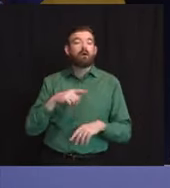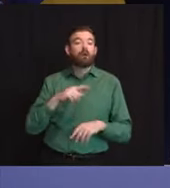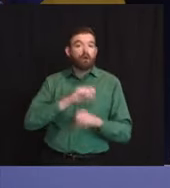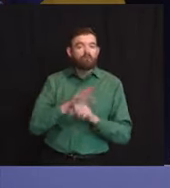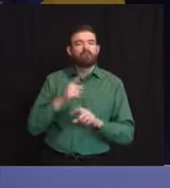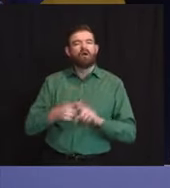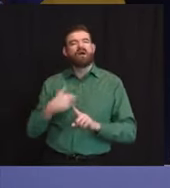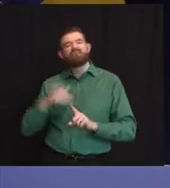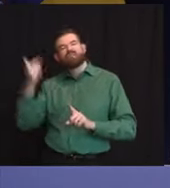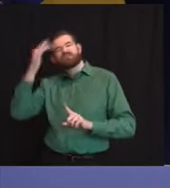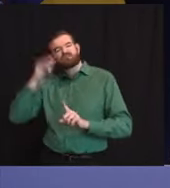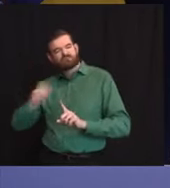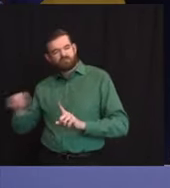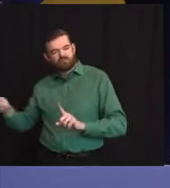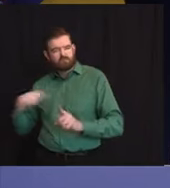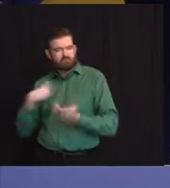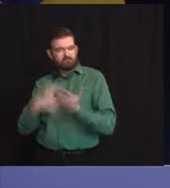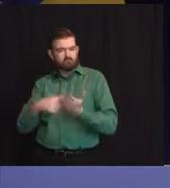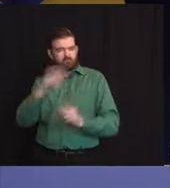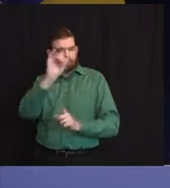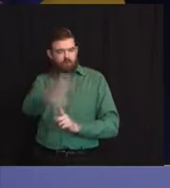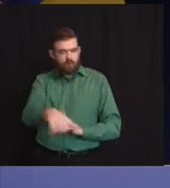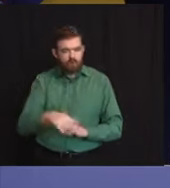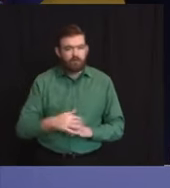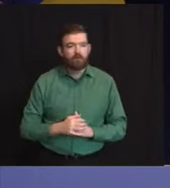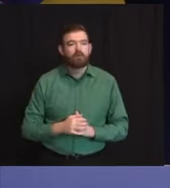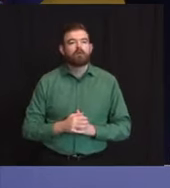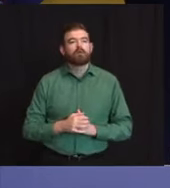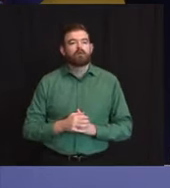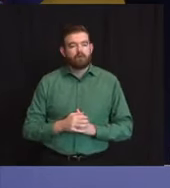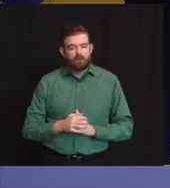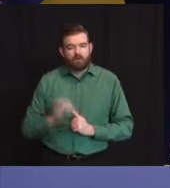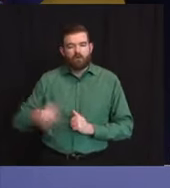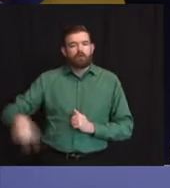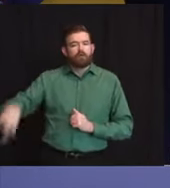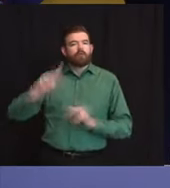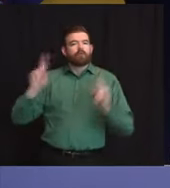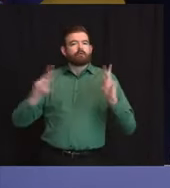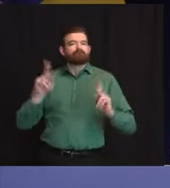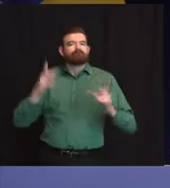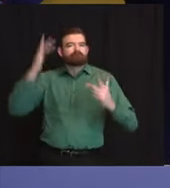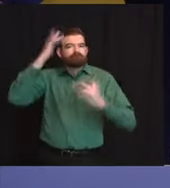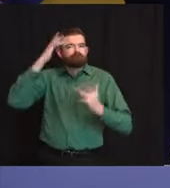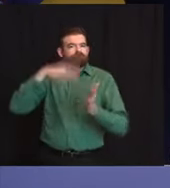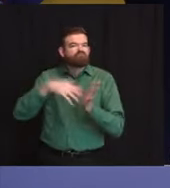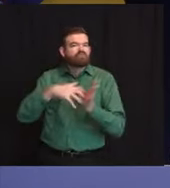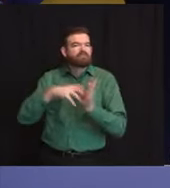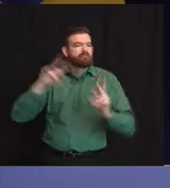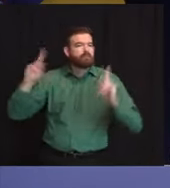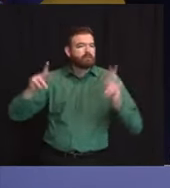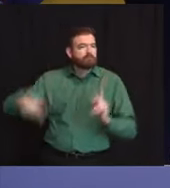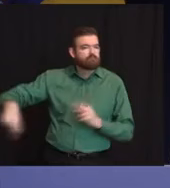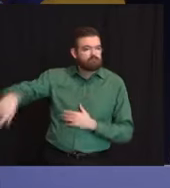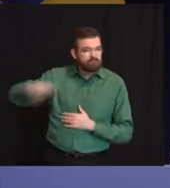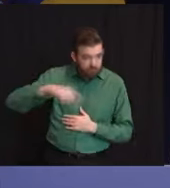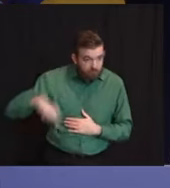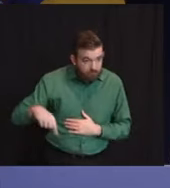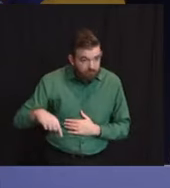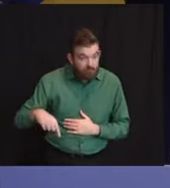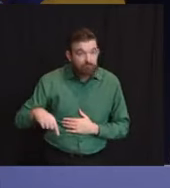vulnerable populations. We know we have 1,400 individuals in the psychiatric hospitals. We also